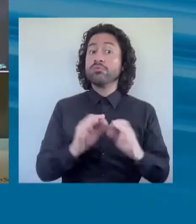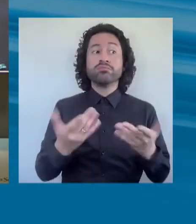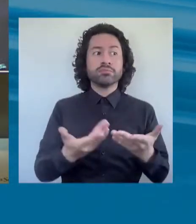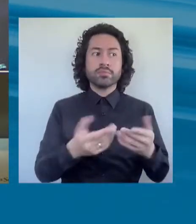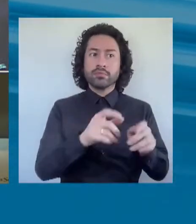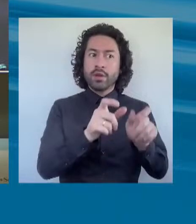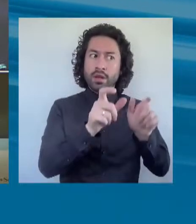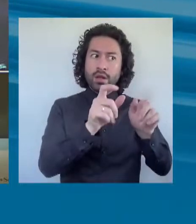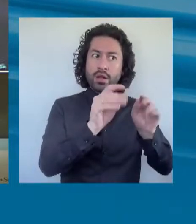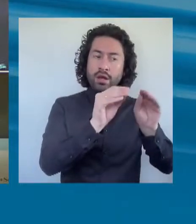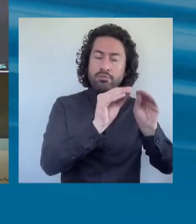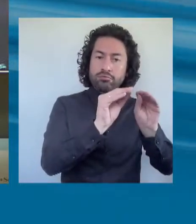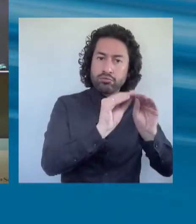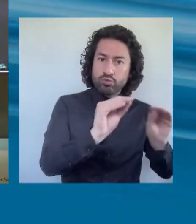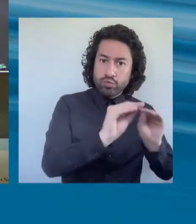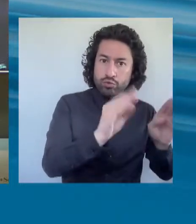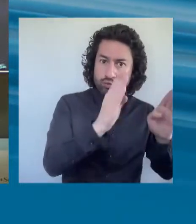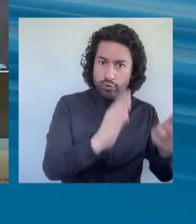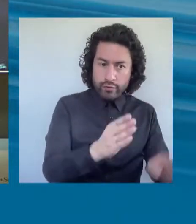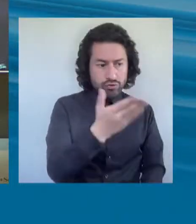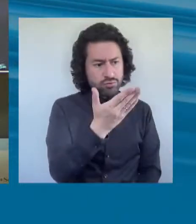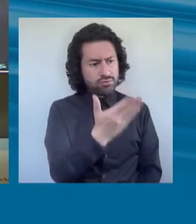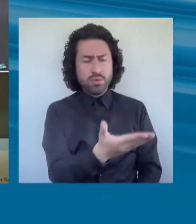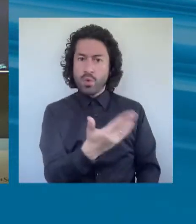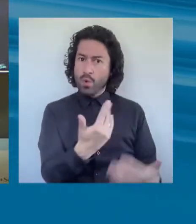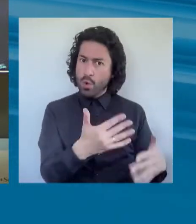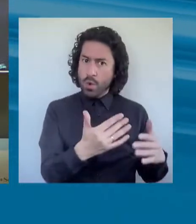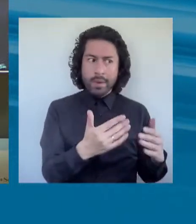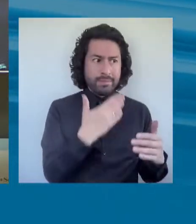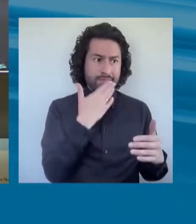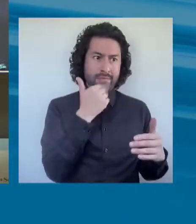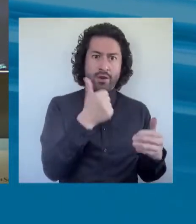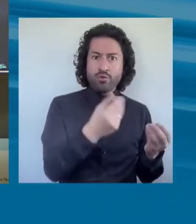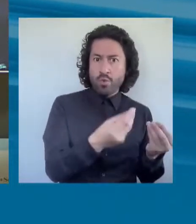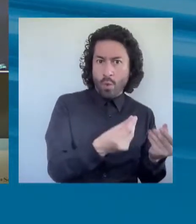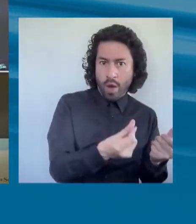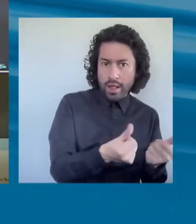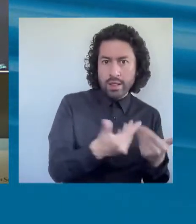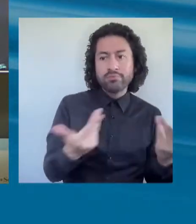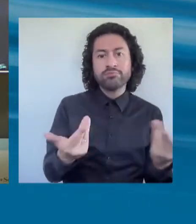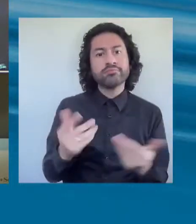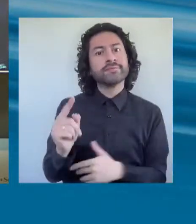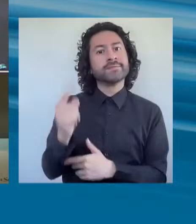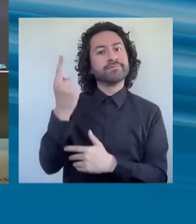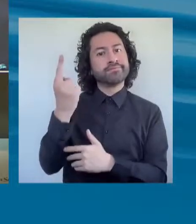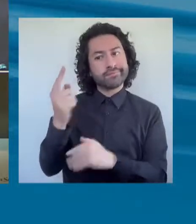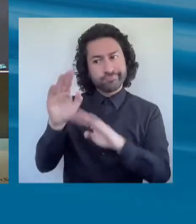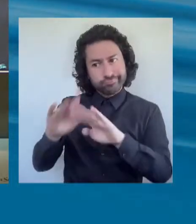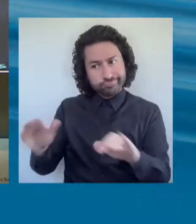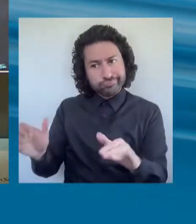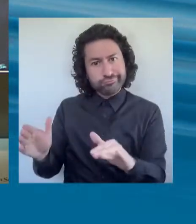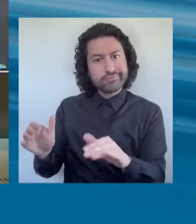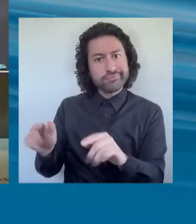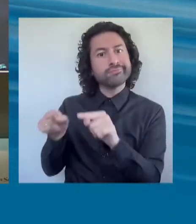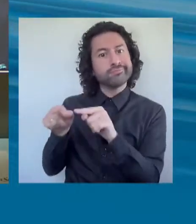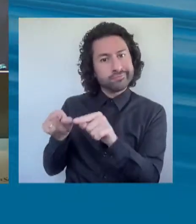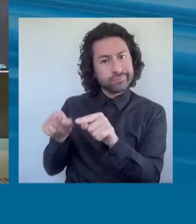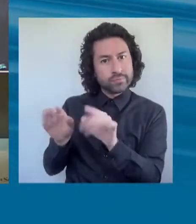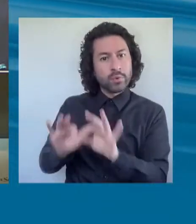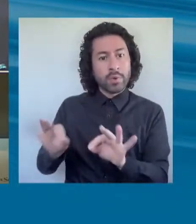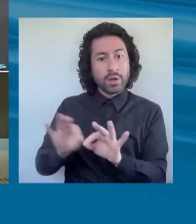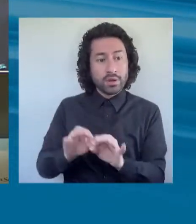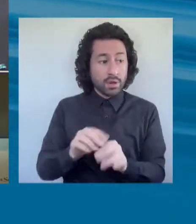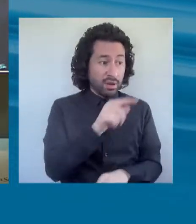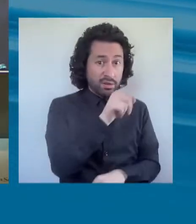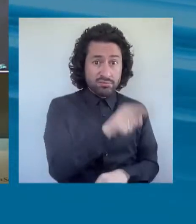the quality of teachers and put at the center of the training of teachers the learning of